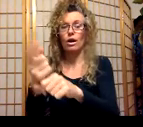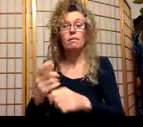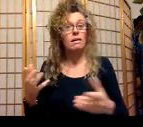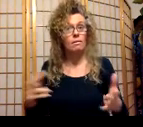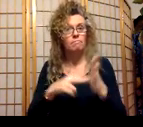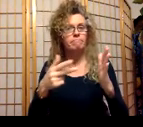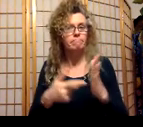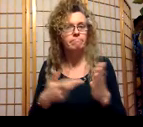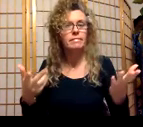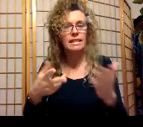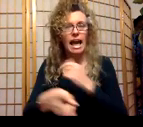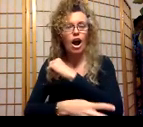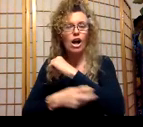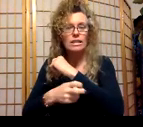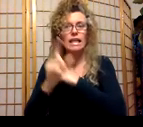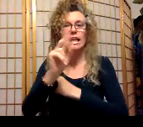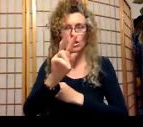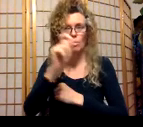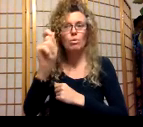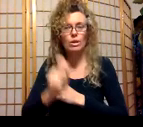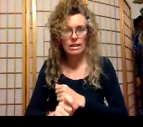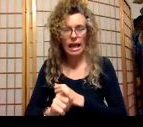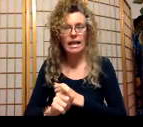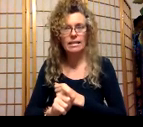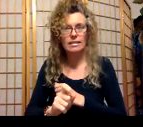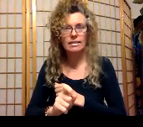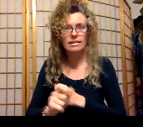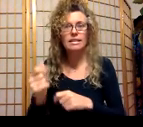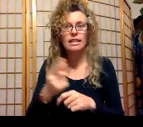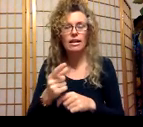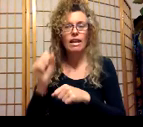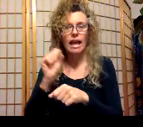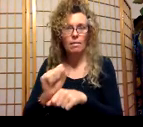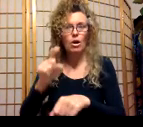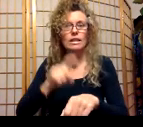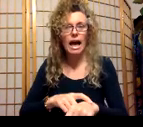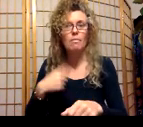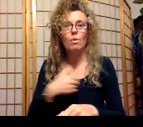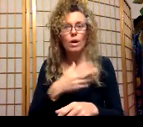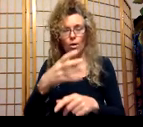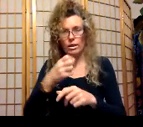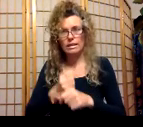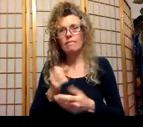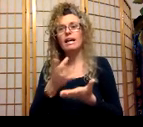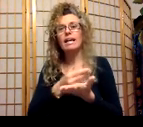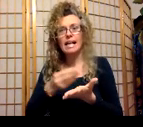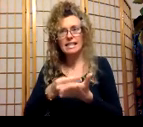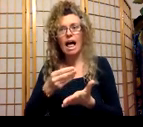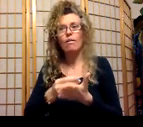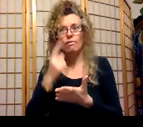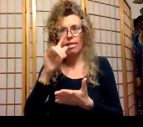Hence, they are stealing 2% a year of our labor and time of production which we are receiving a salary for.